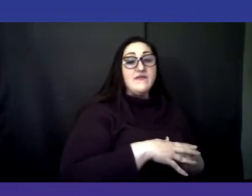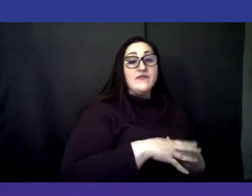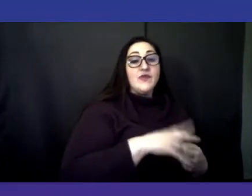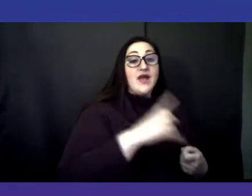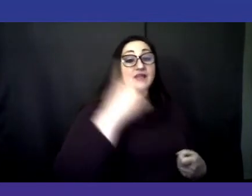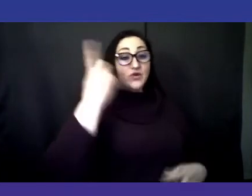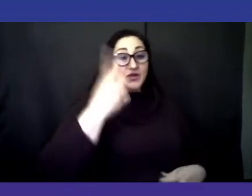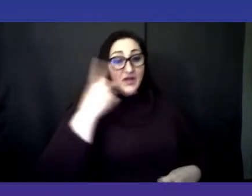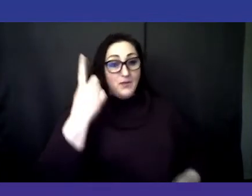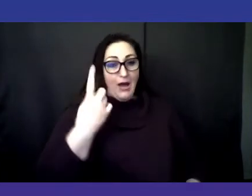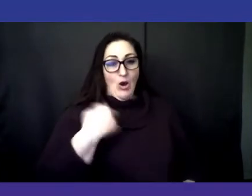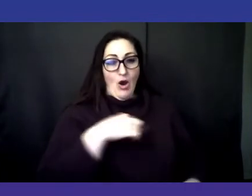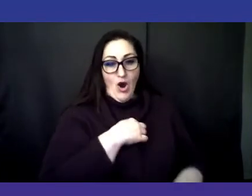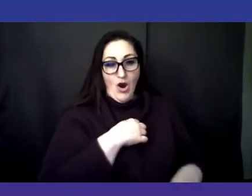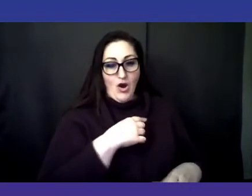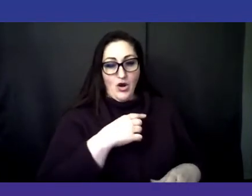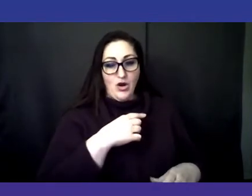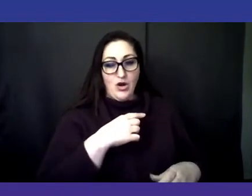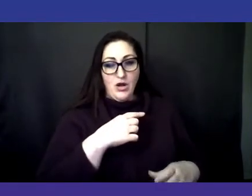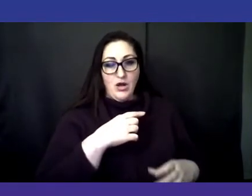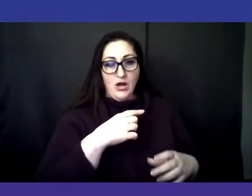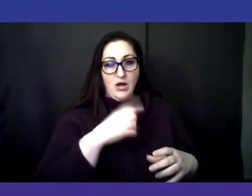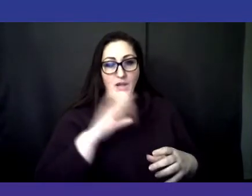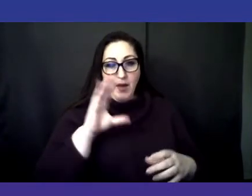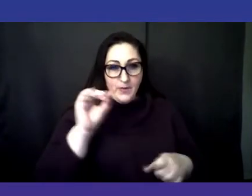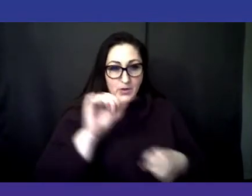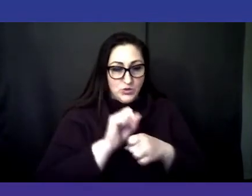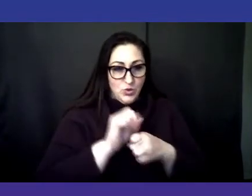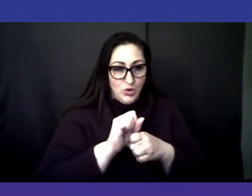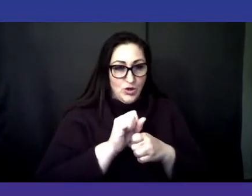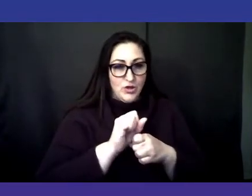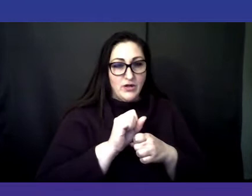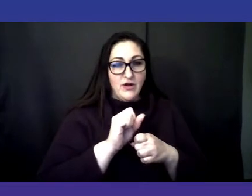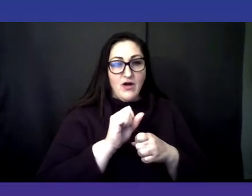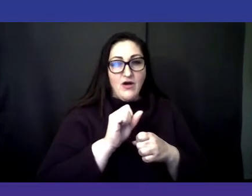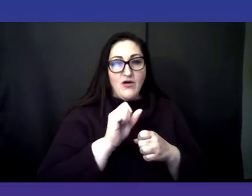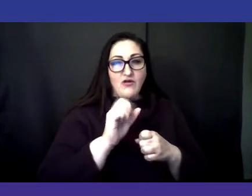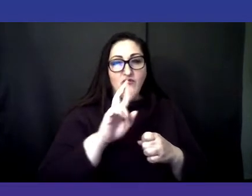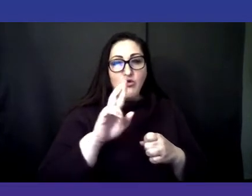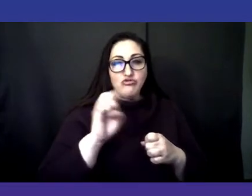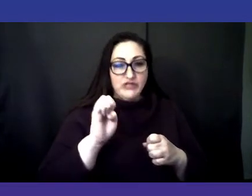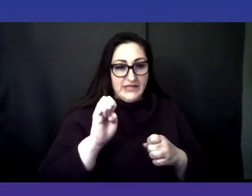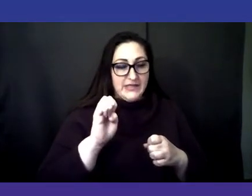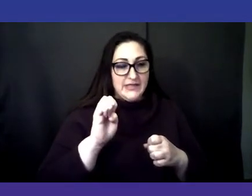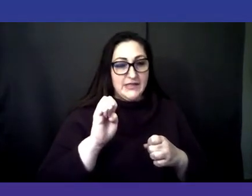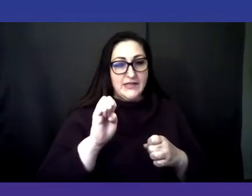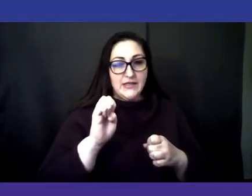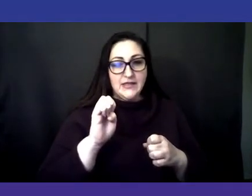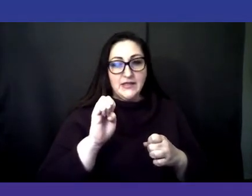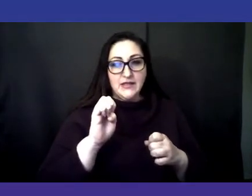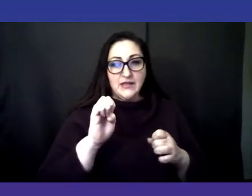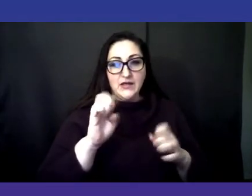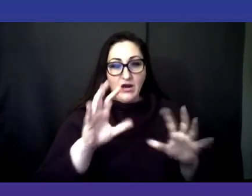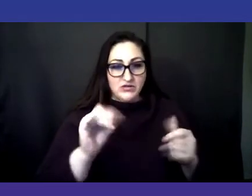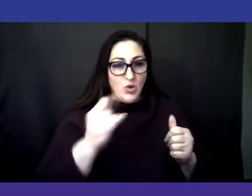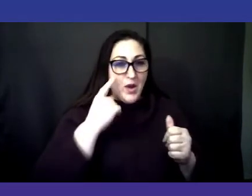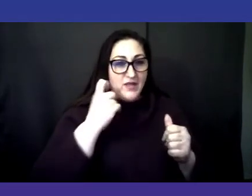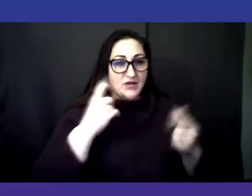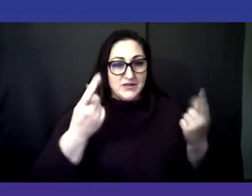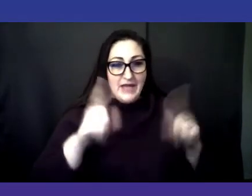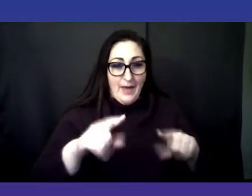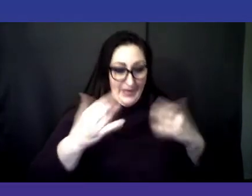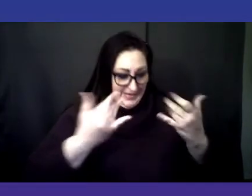of re-indigenizing, decolonizing. So it all stemmed from 2017 when everything was happening on our border, when children were being locked